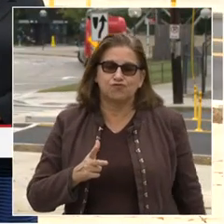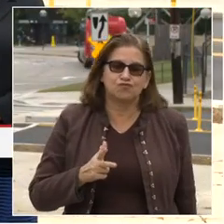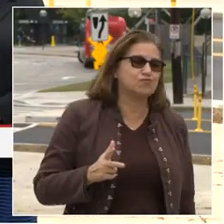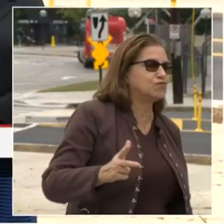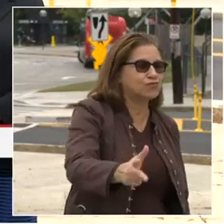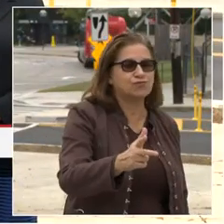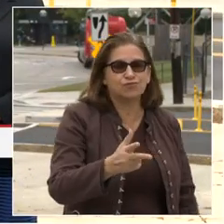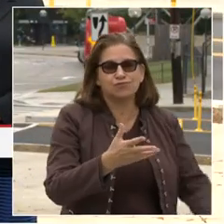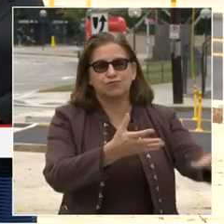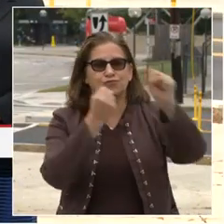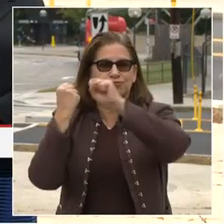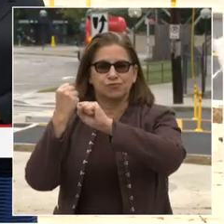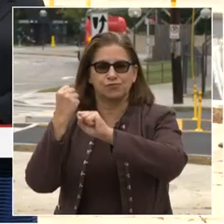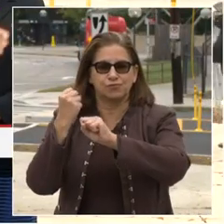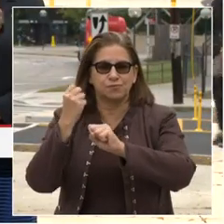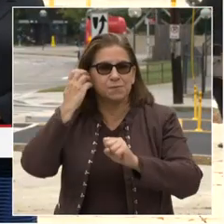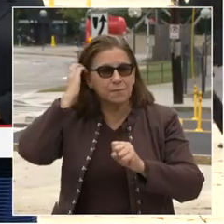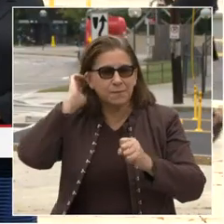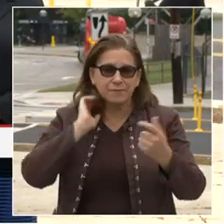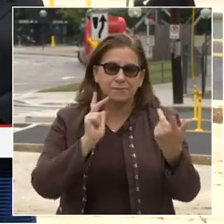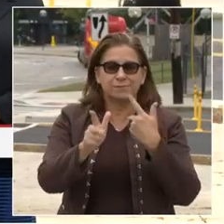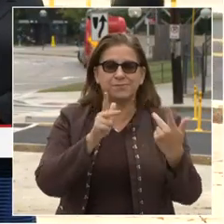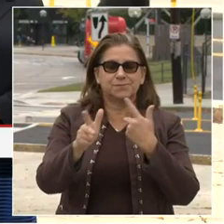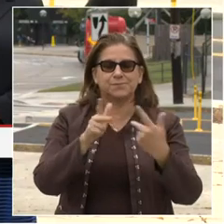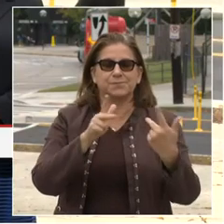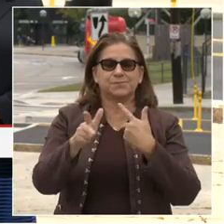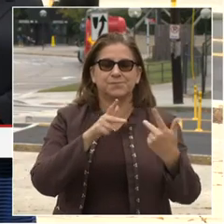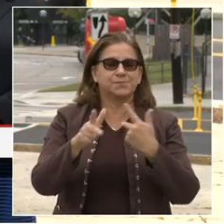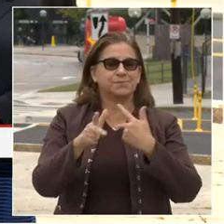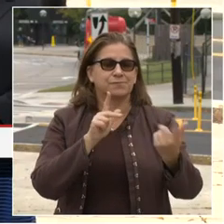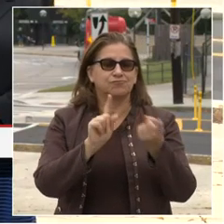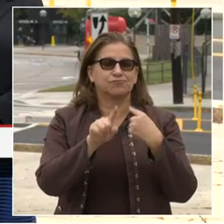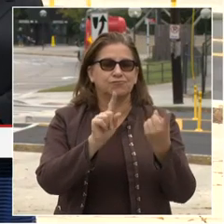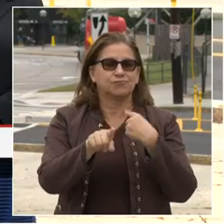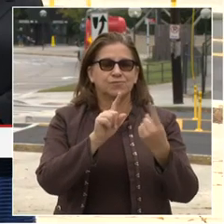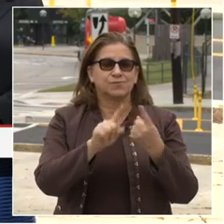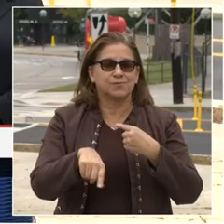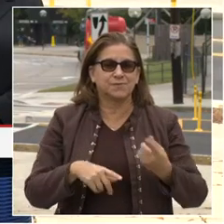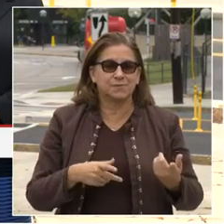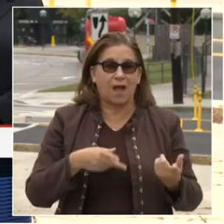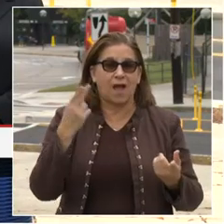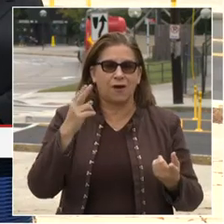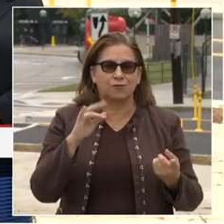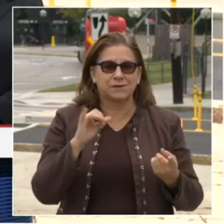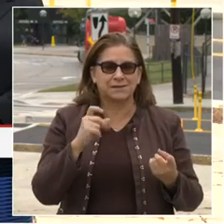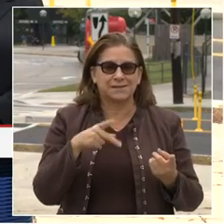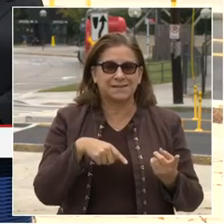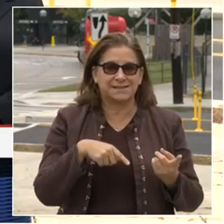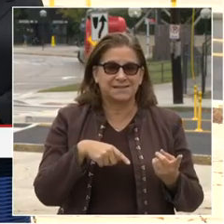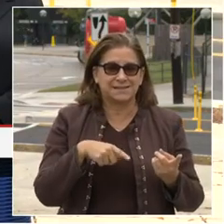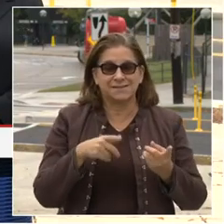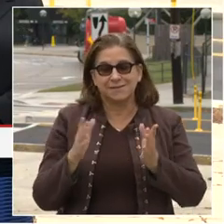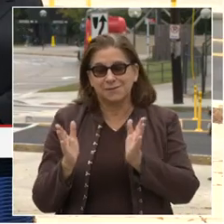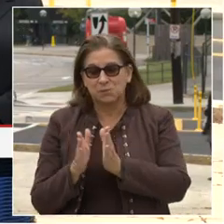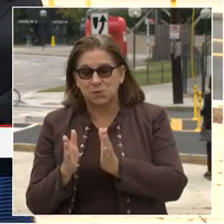of commuter traffic. That's a combination for high speeds, more collisions, and more,